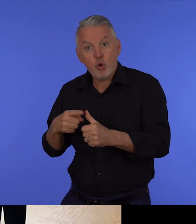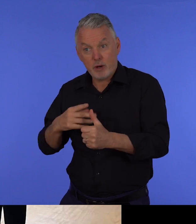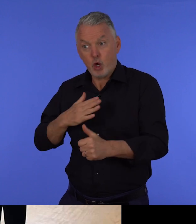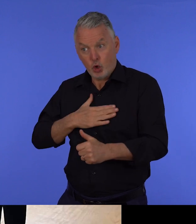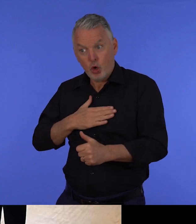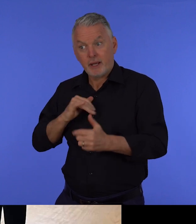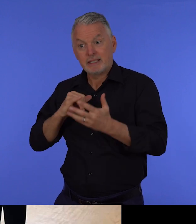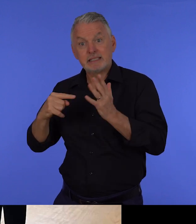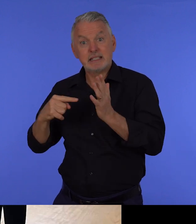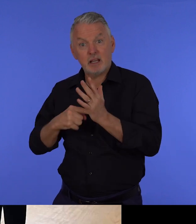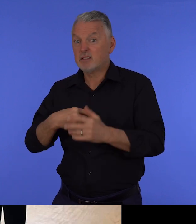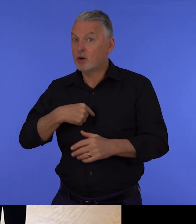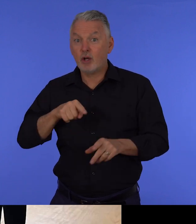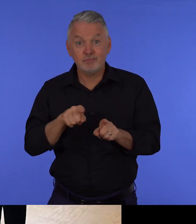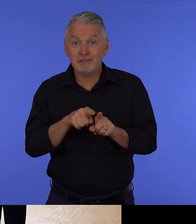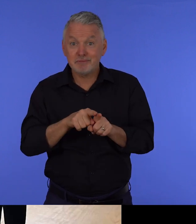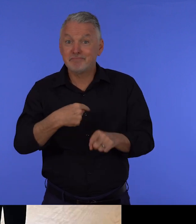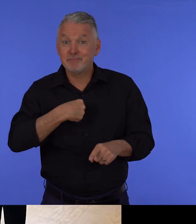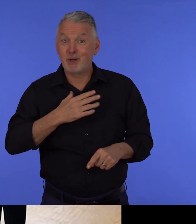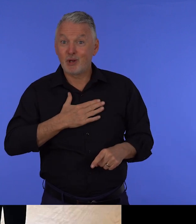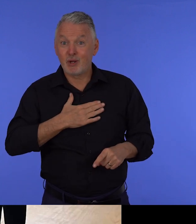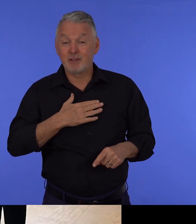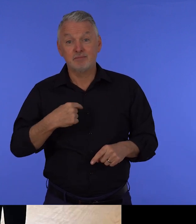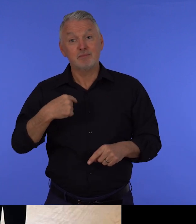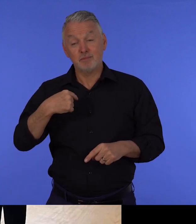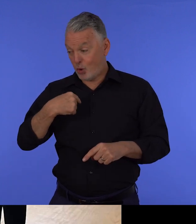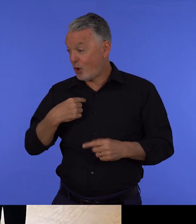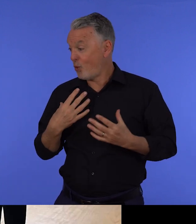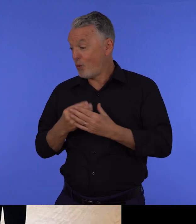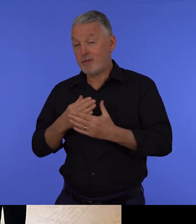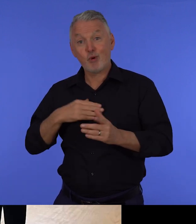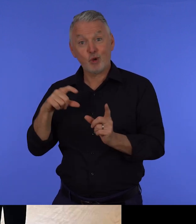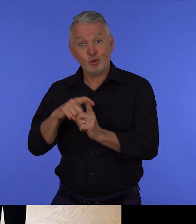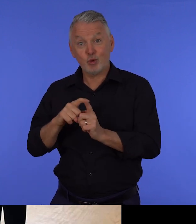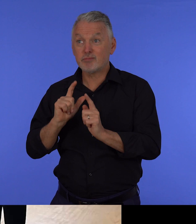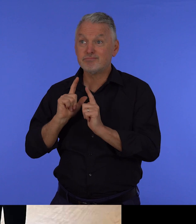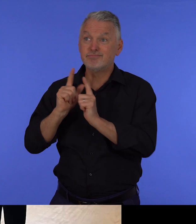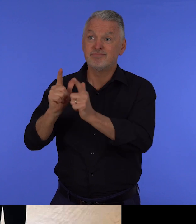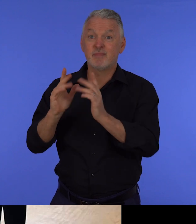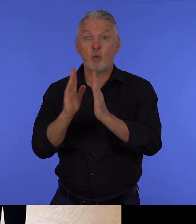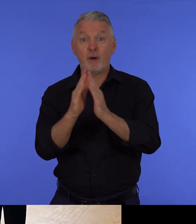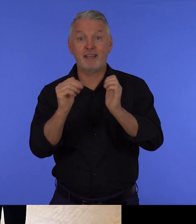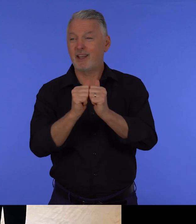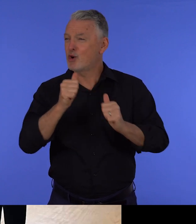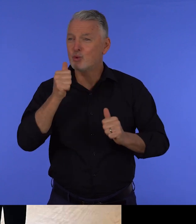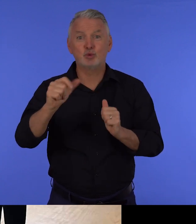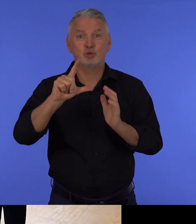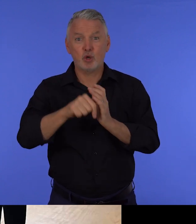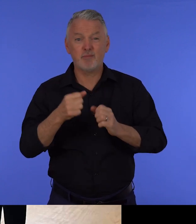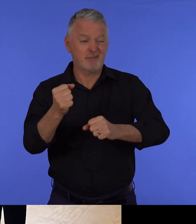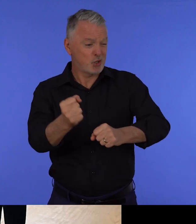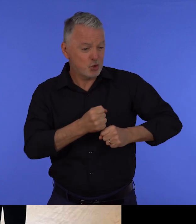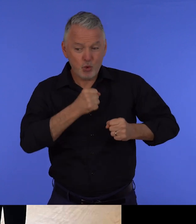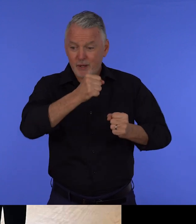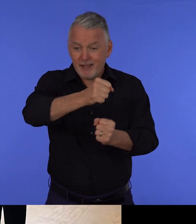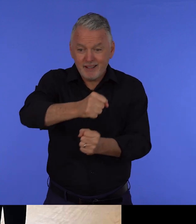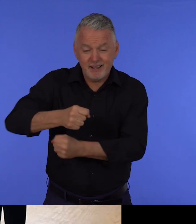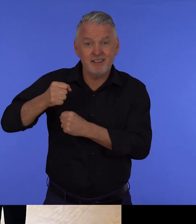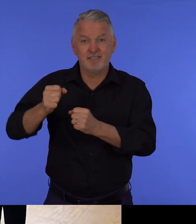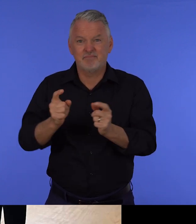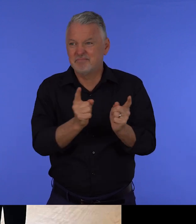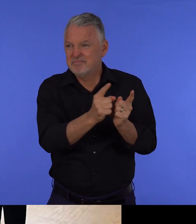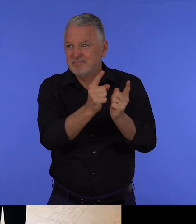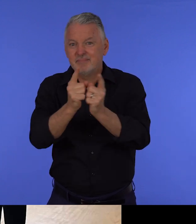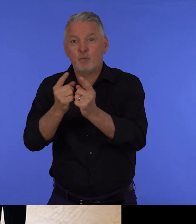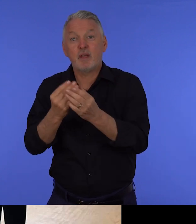I get just as much out of going to Joey's as she does. We went on a Joey camp recently, and Mummy got to go. And it